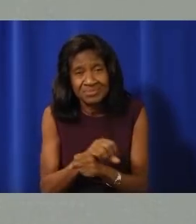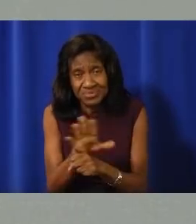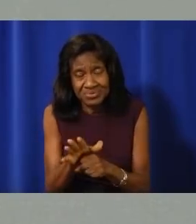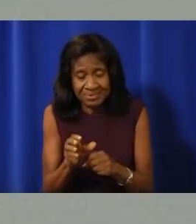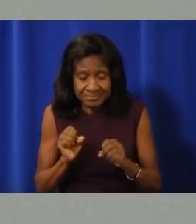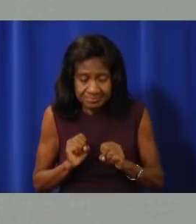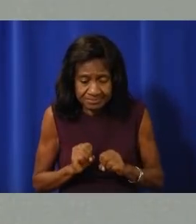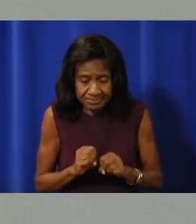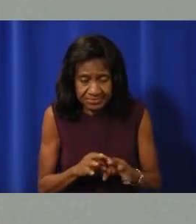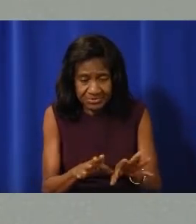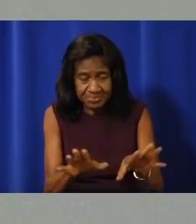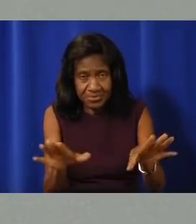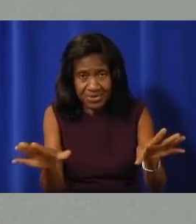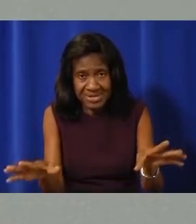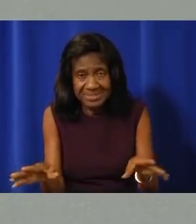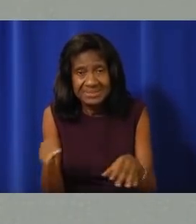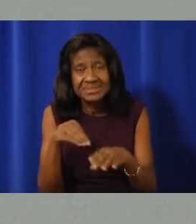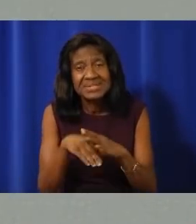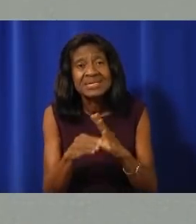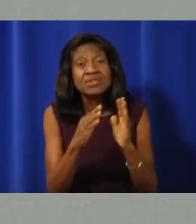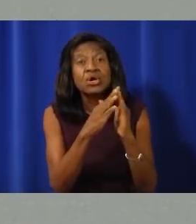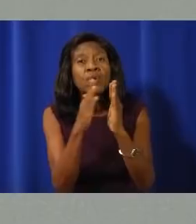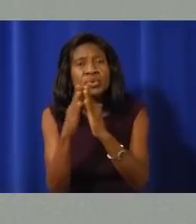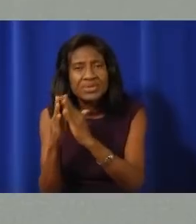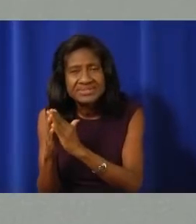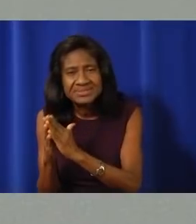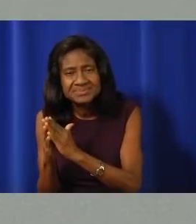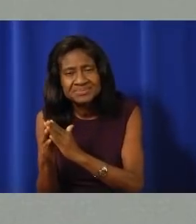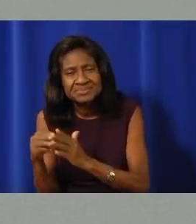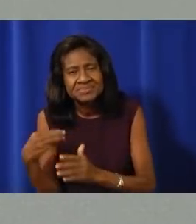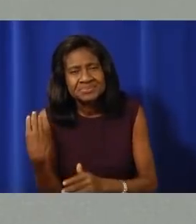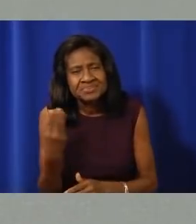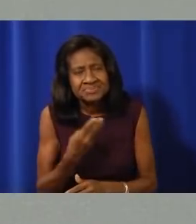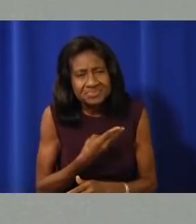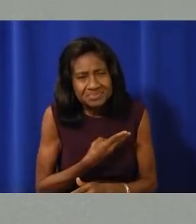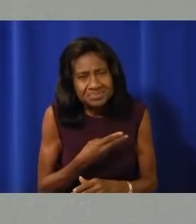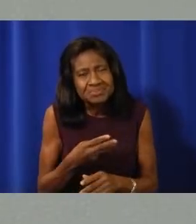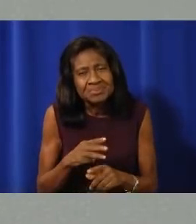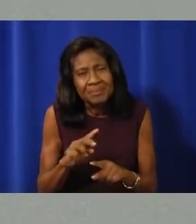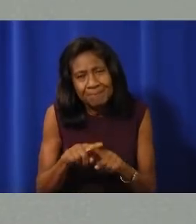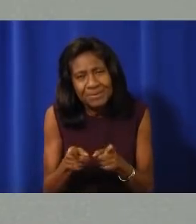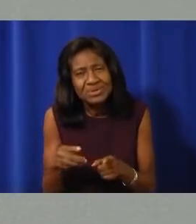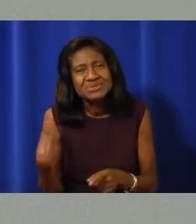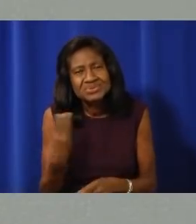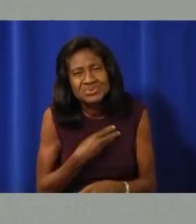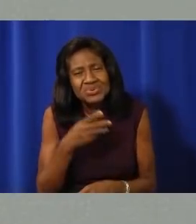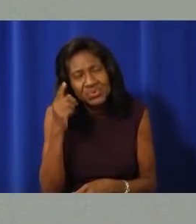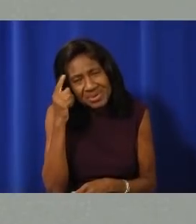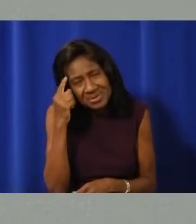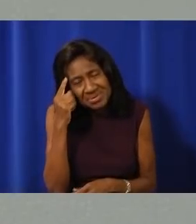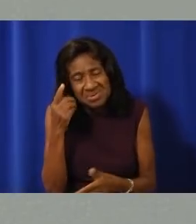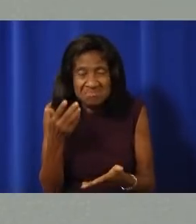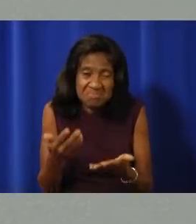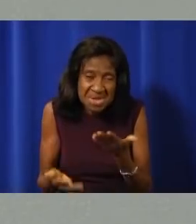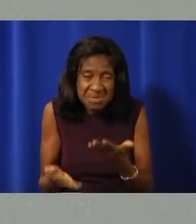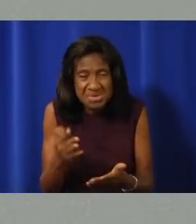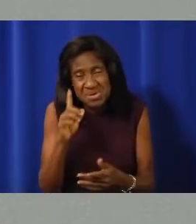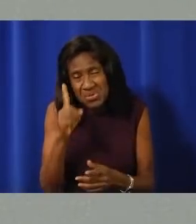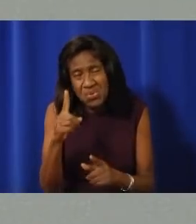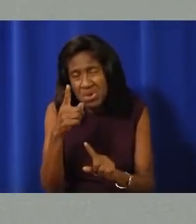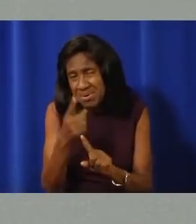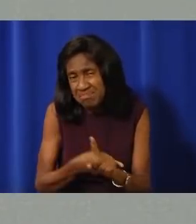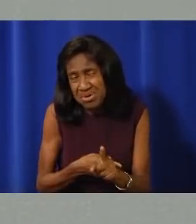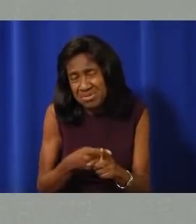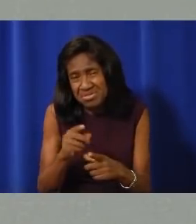transmission in the community. We simply thought that it was going to be probably a month and a half from now, 2 months from